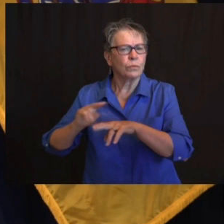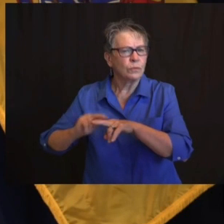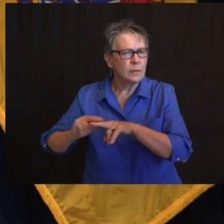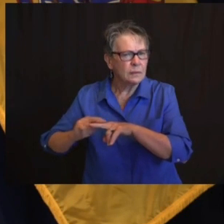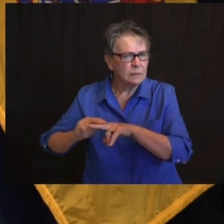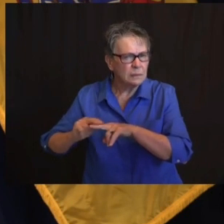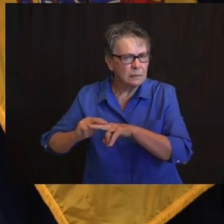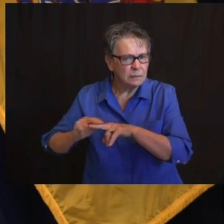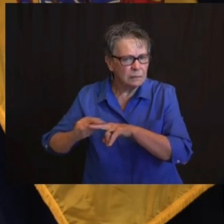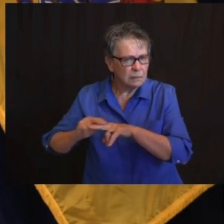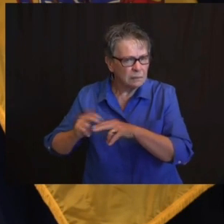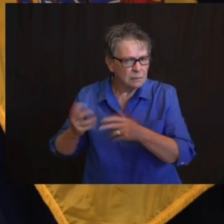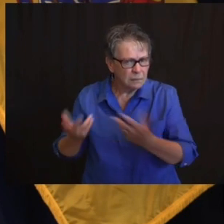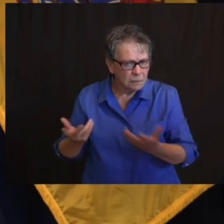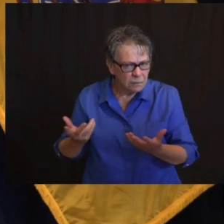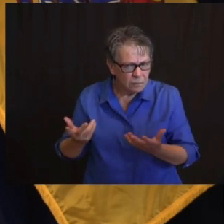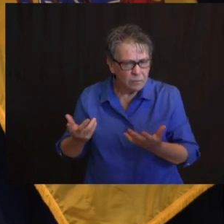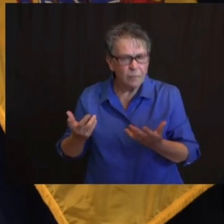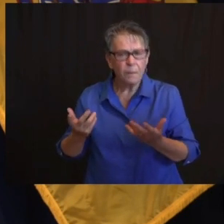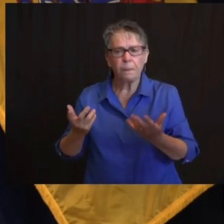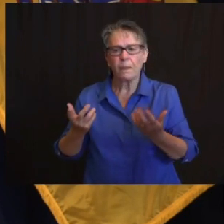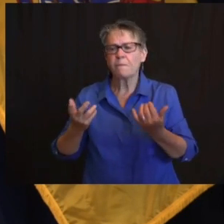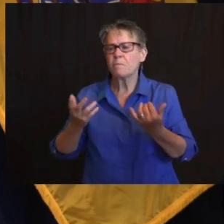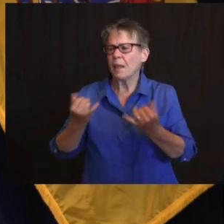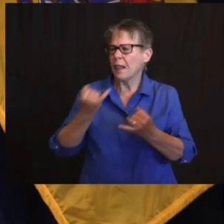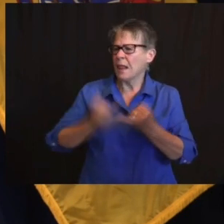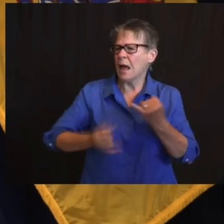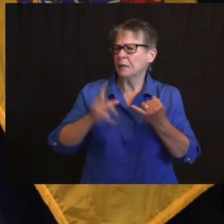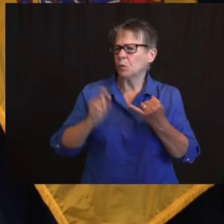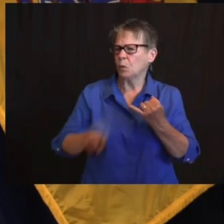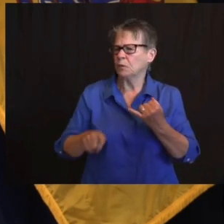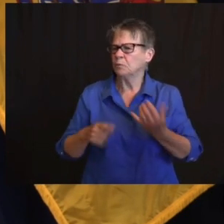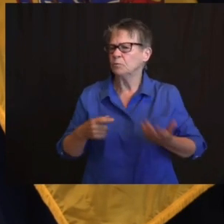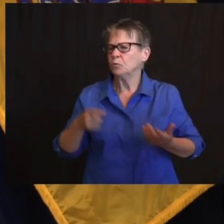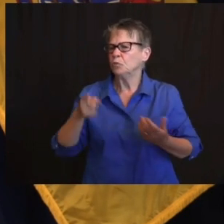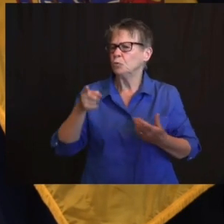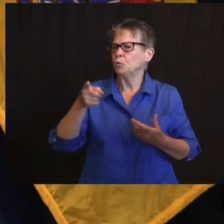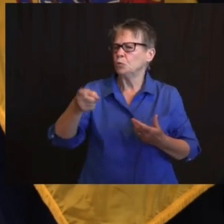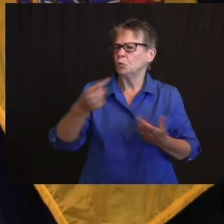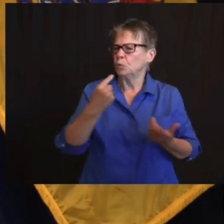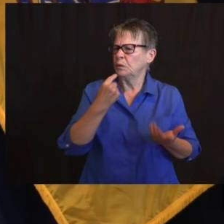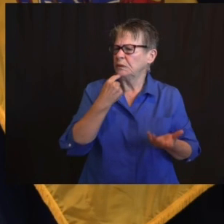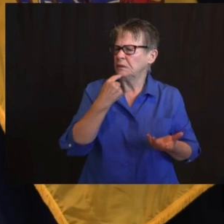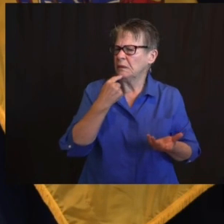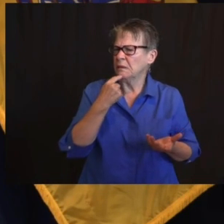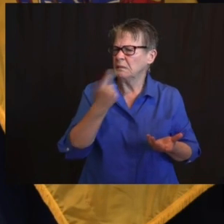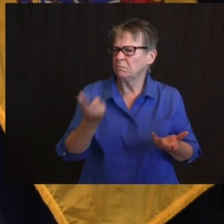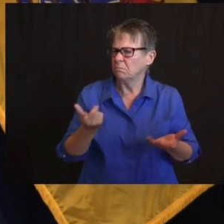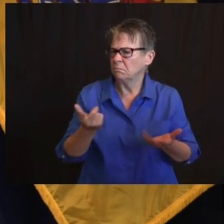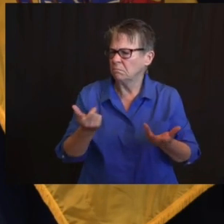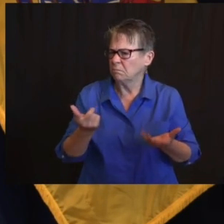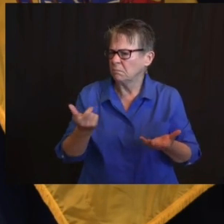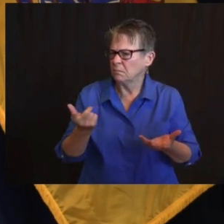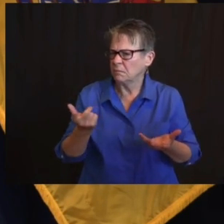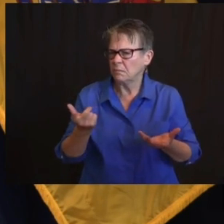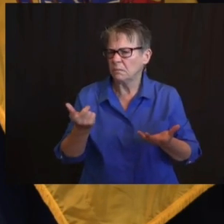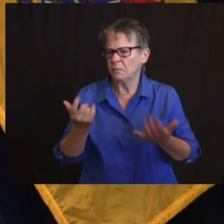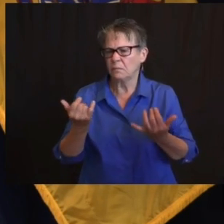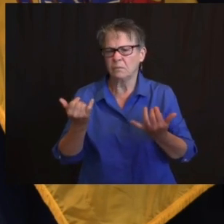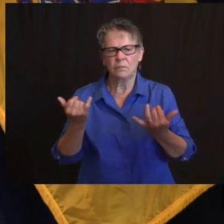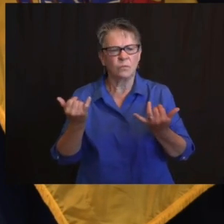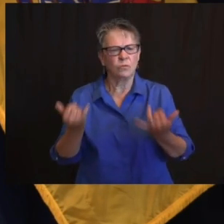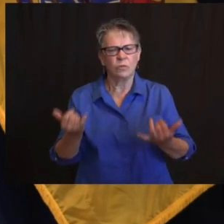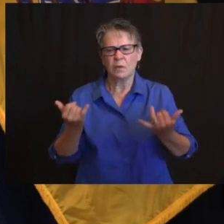but not least, you had talked, Governor, just a minute ago, kind of about the moment that we are in this reckoning with